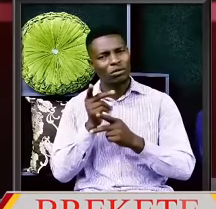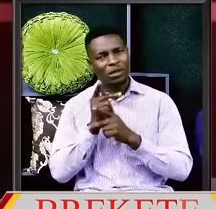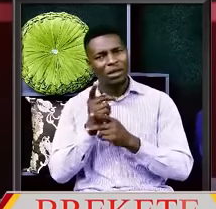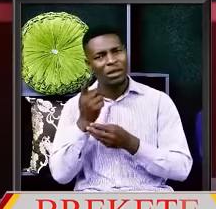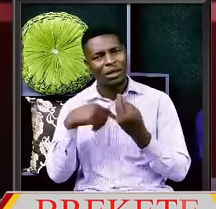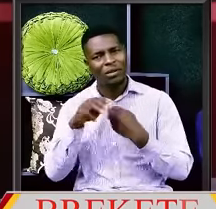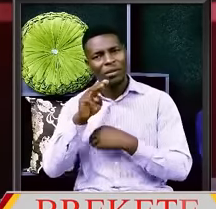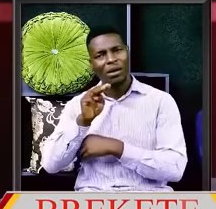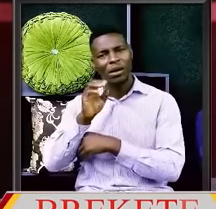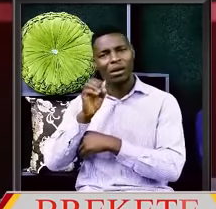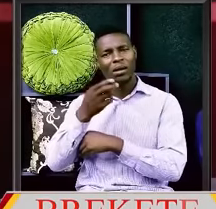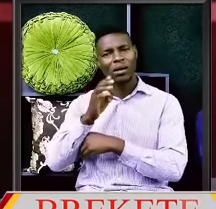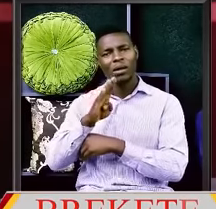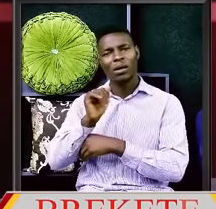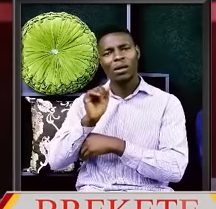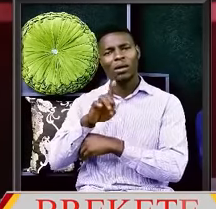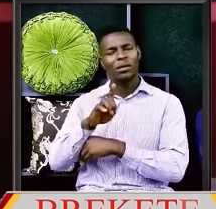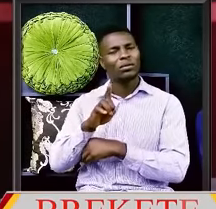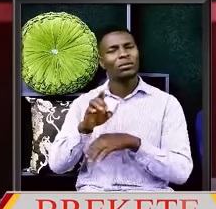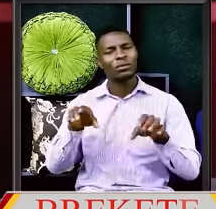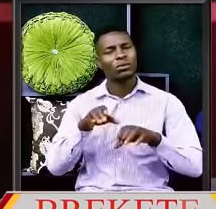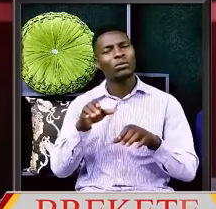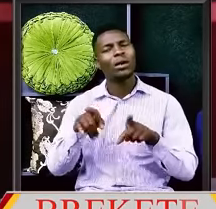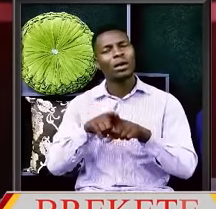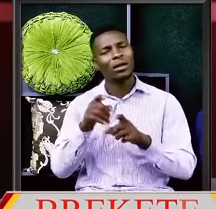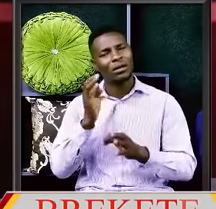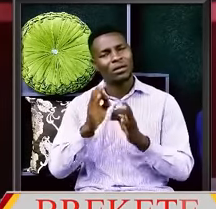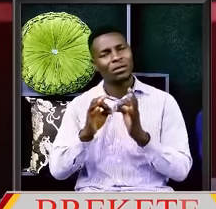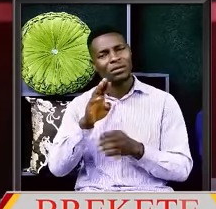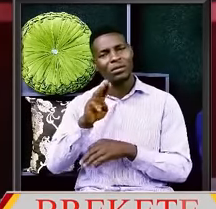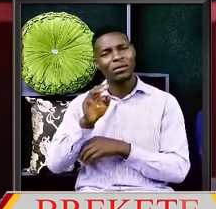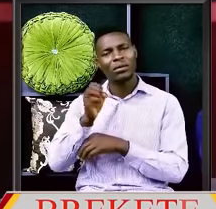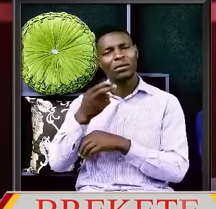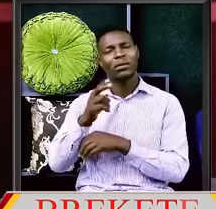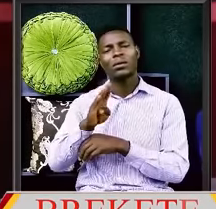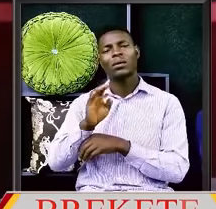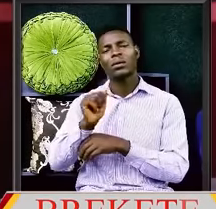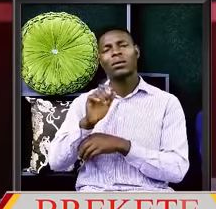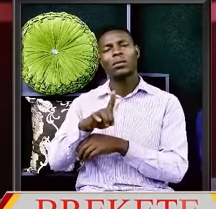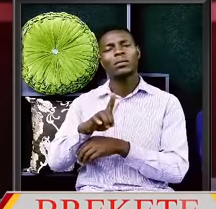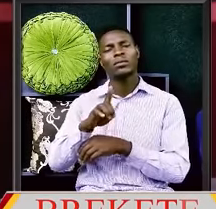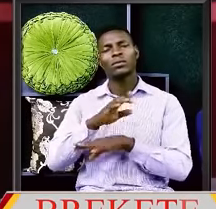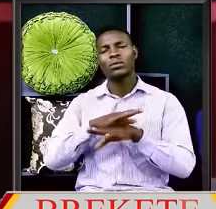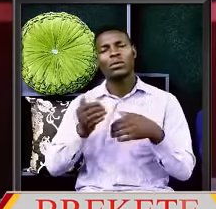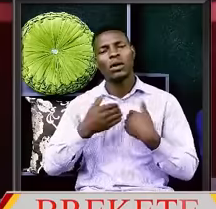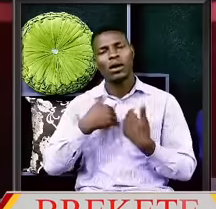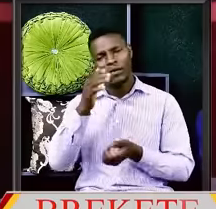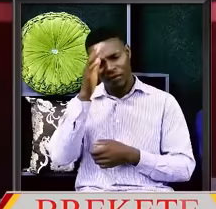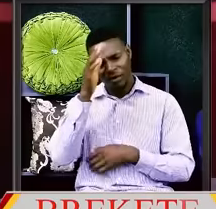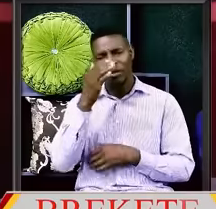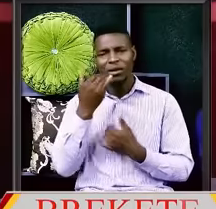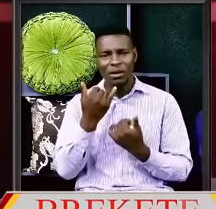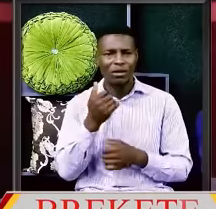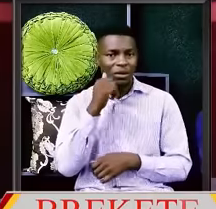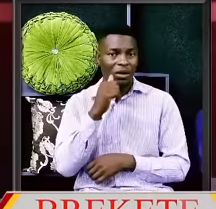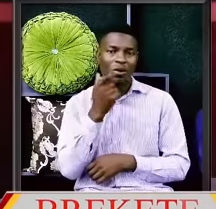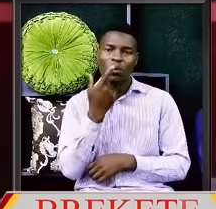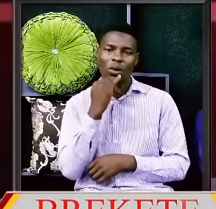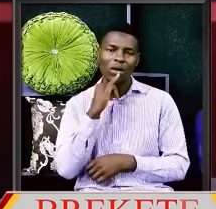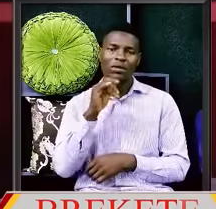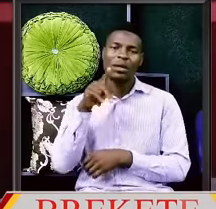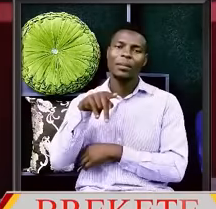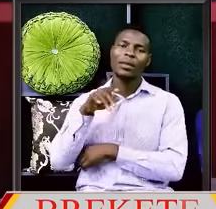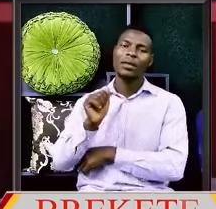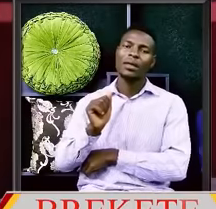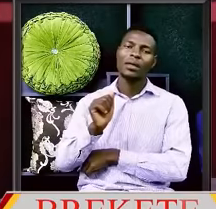You put it as if Mohbad doesn't have a father. Now, who gave Idaosa, which is the PA? That